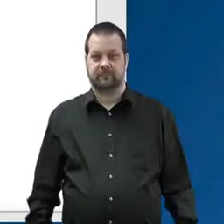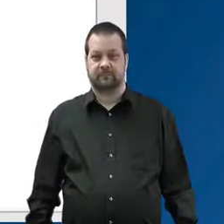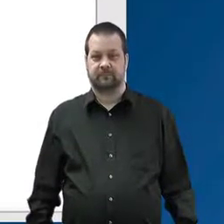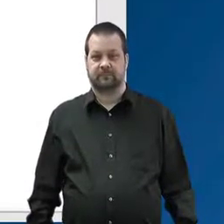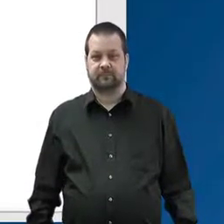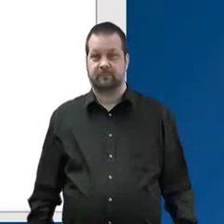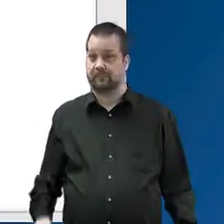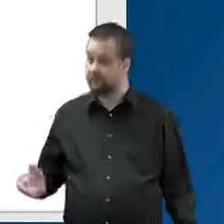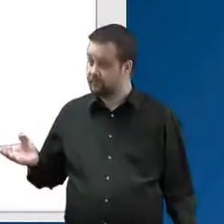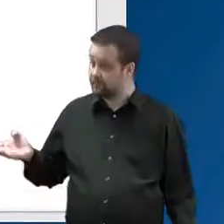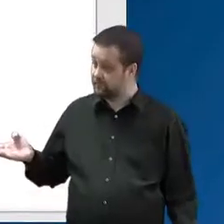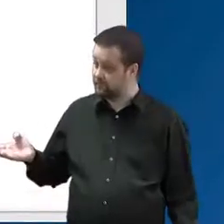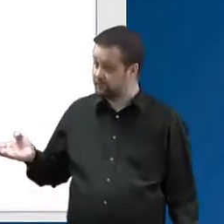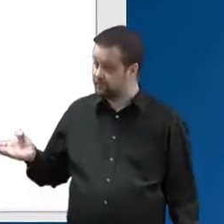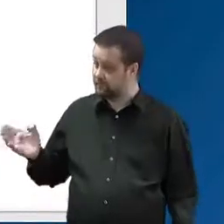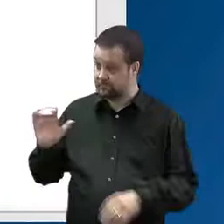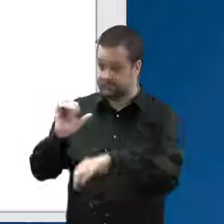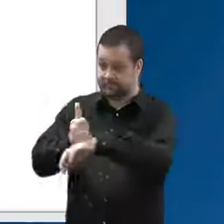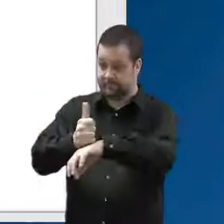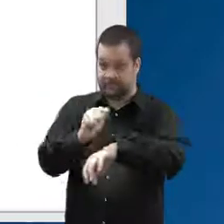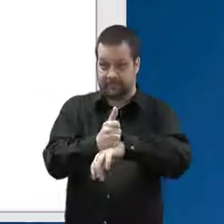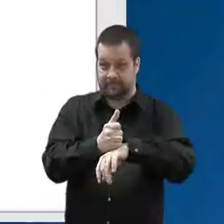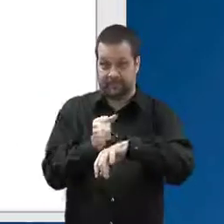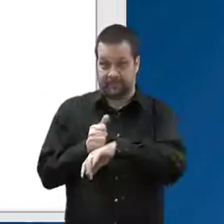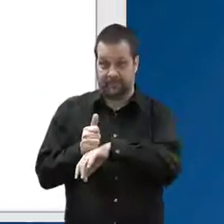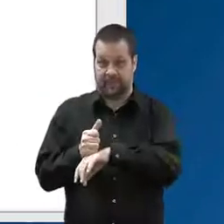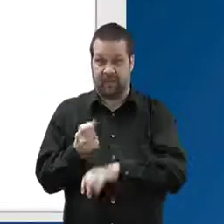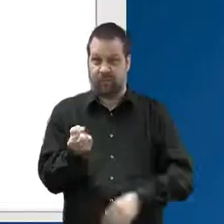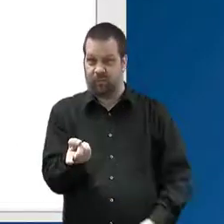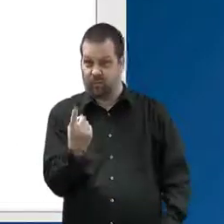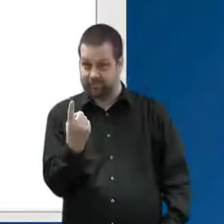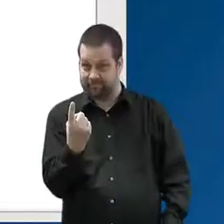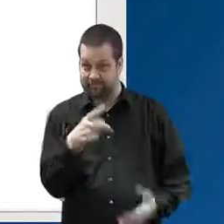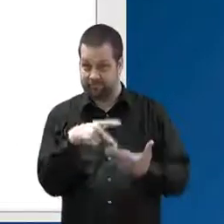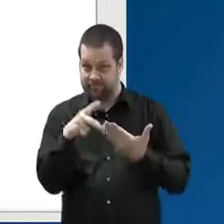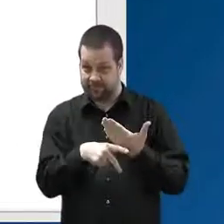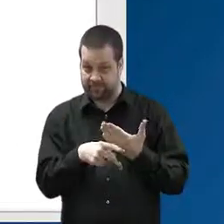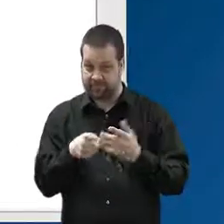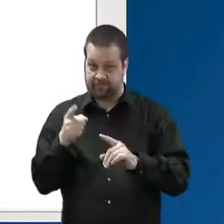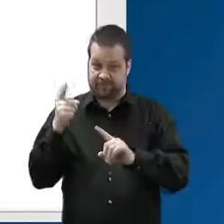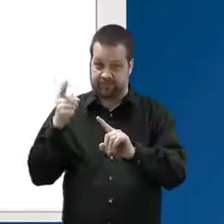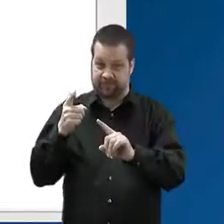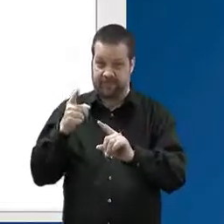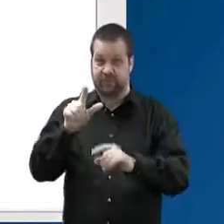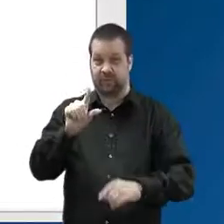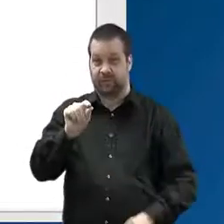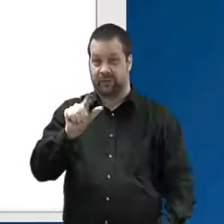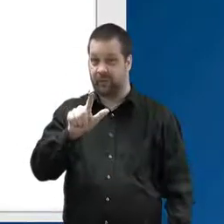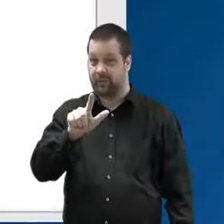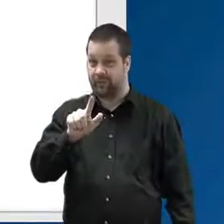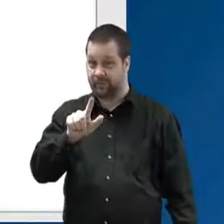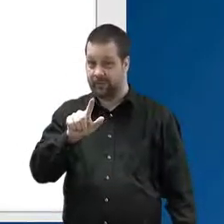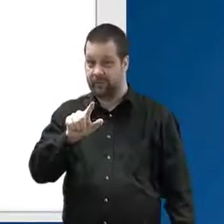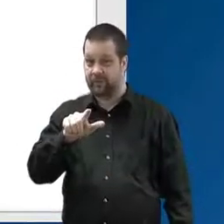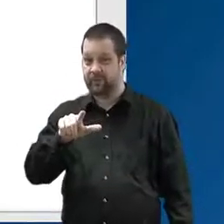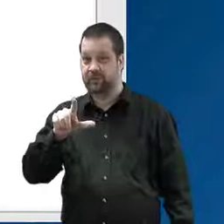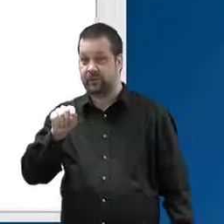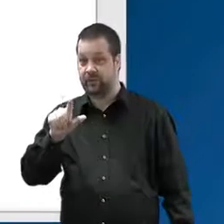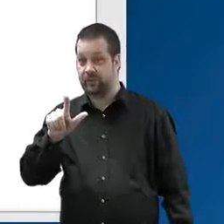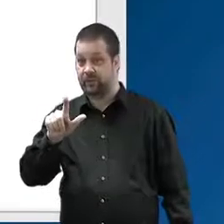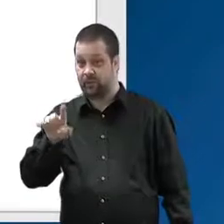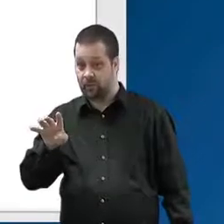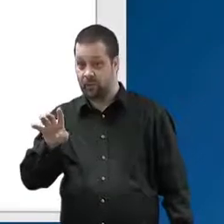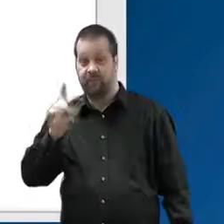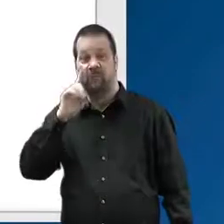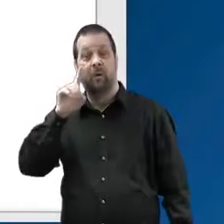This map shows the location of the single project for the 2021 through 2024 rural TIP for McMullen County, which is highlighted